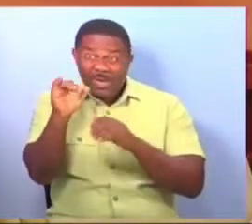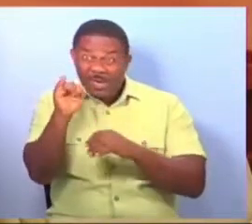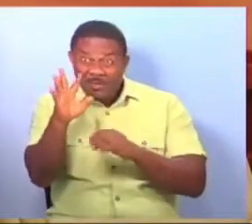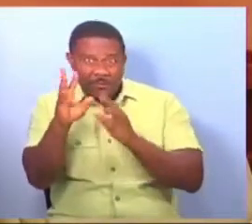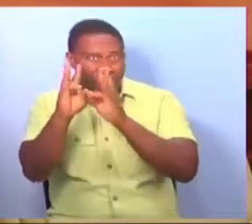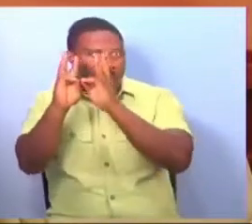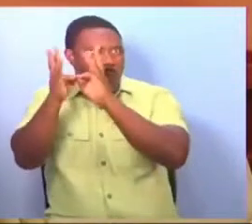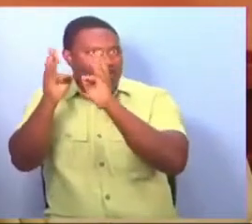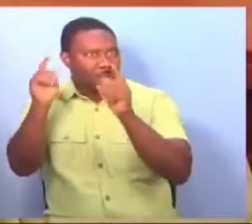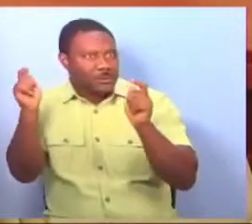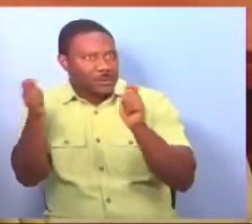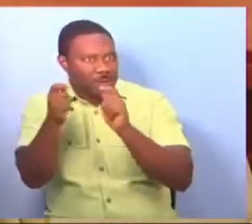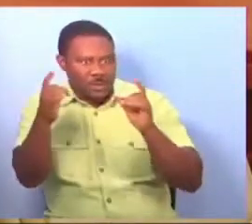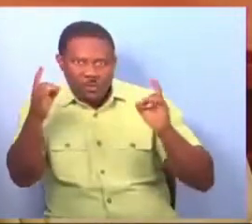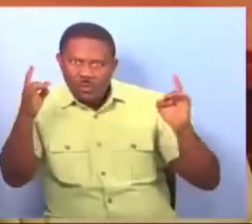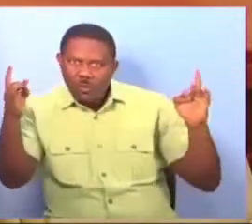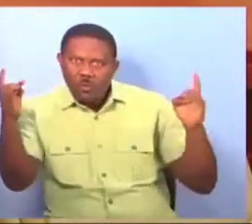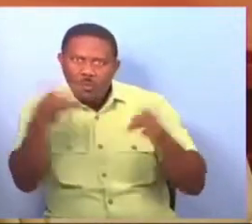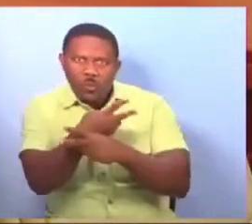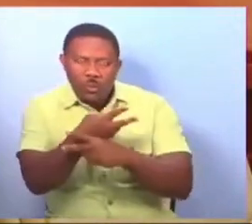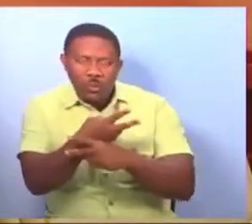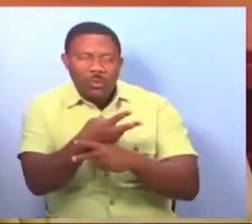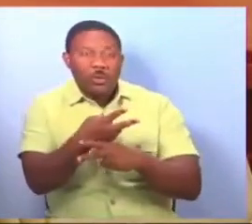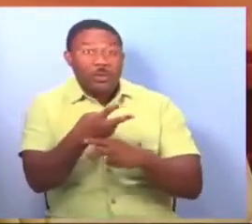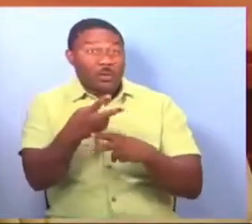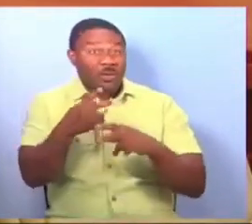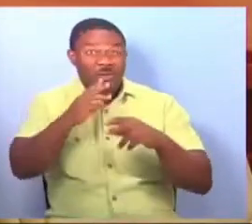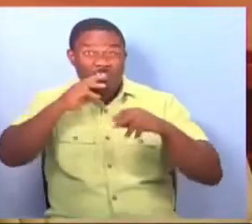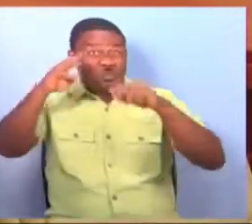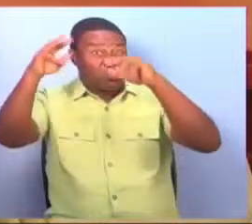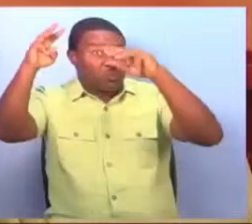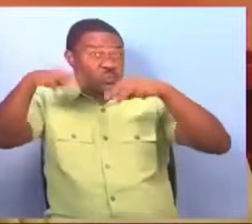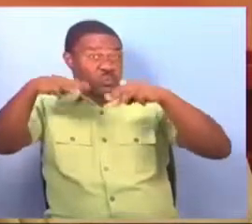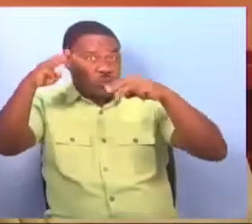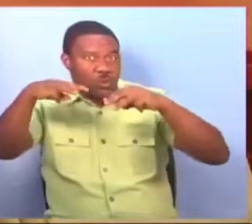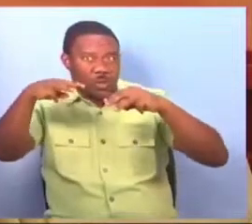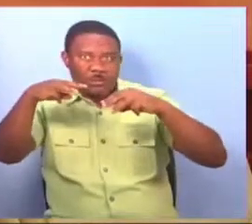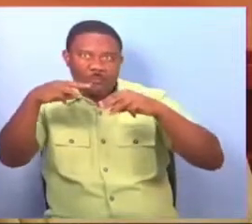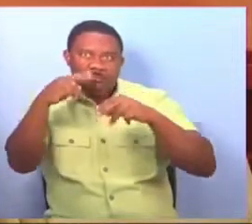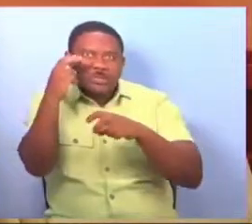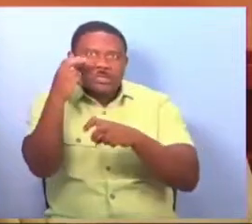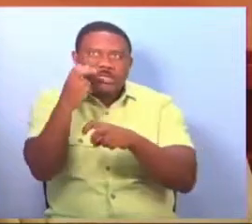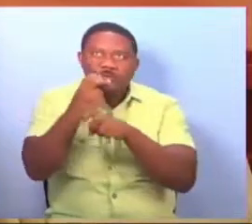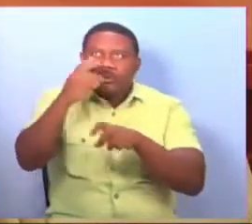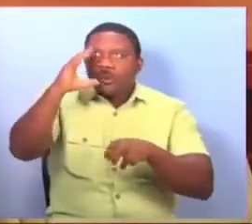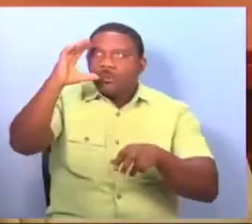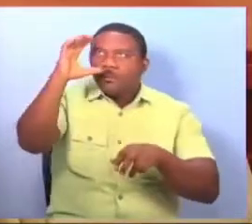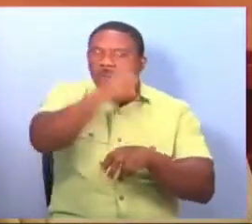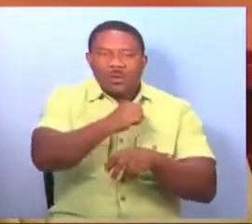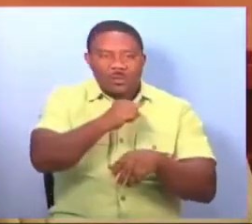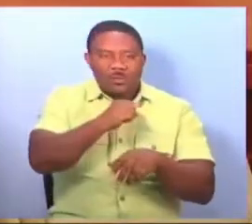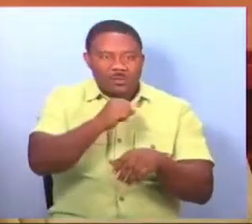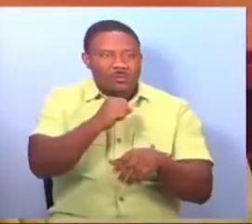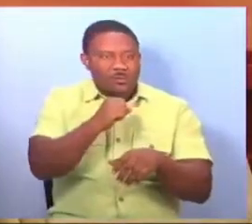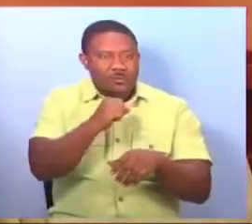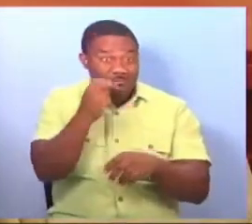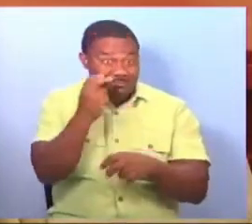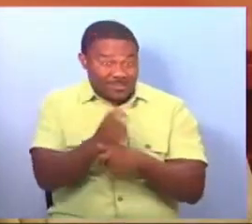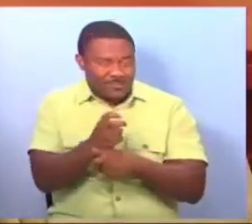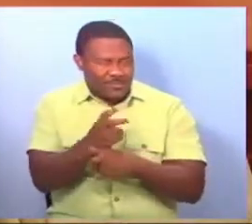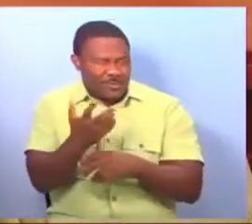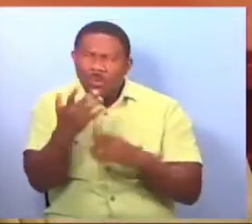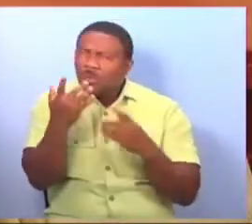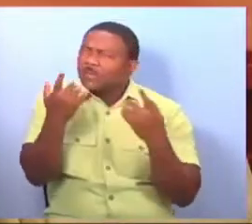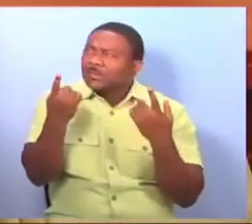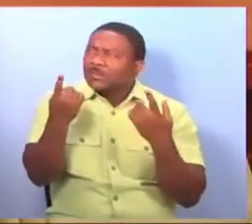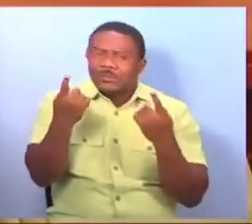People find it extremely difficult now to predict rainfalls. People find it extremely difficult now to determine when